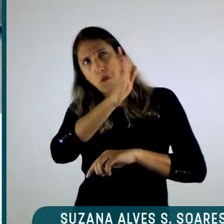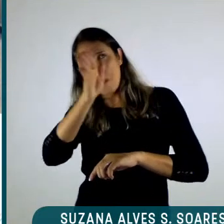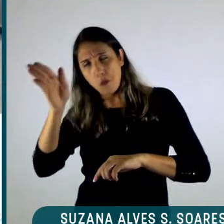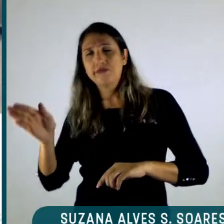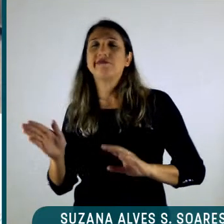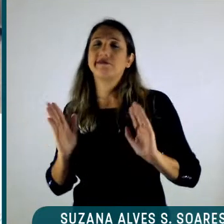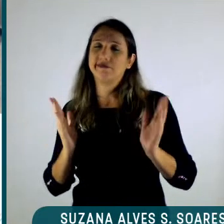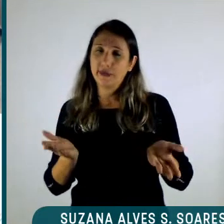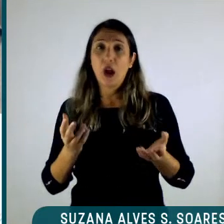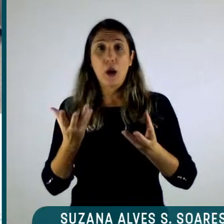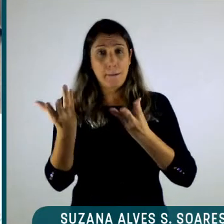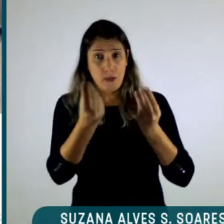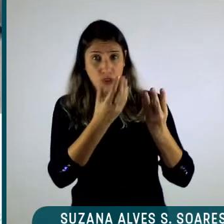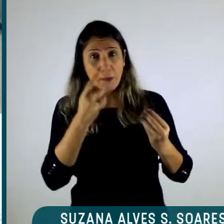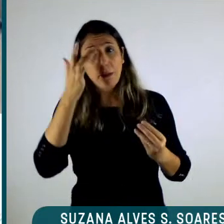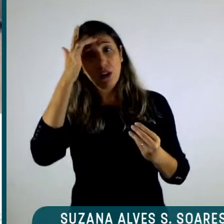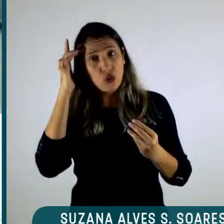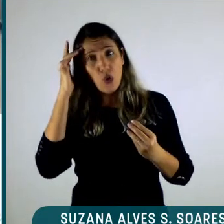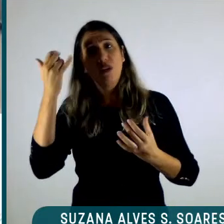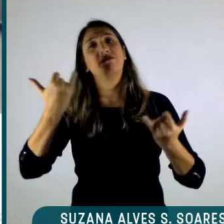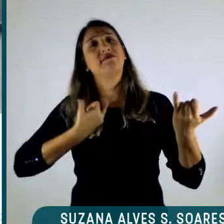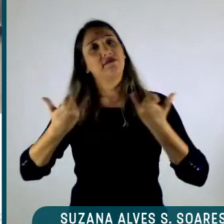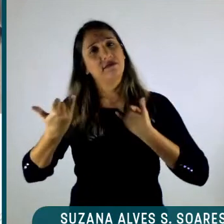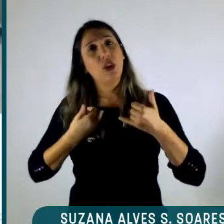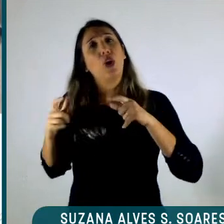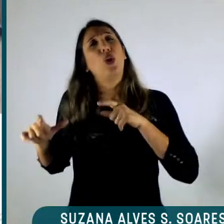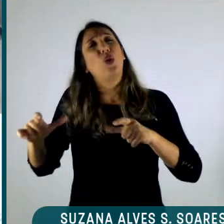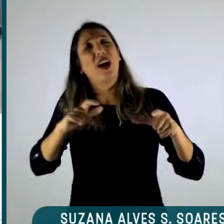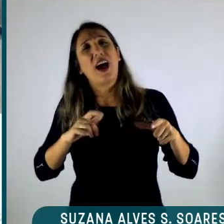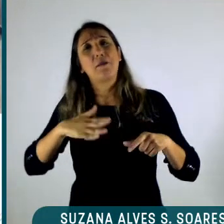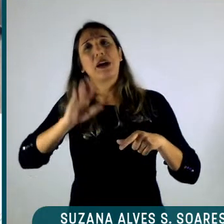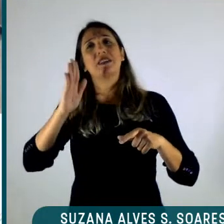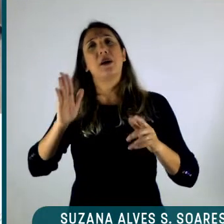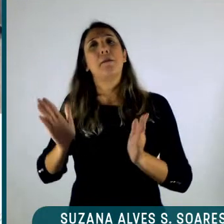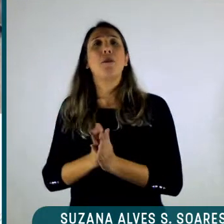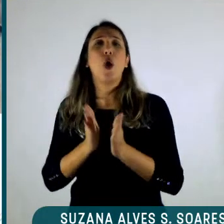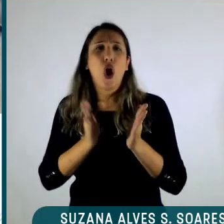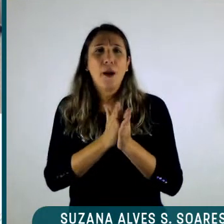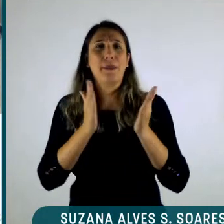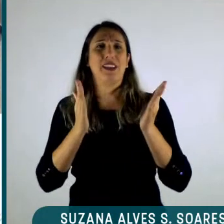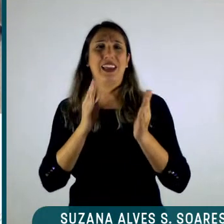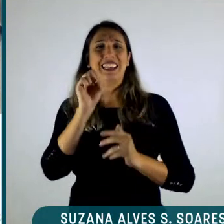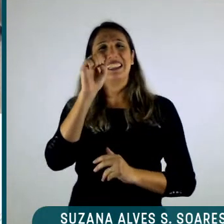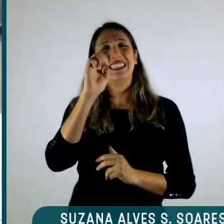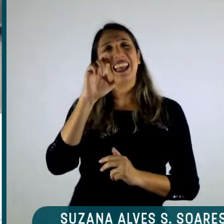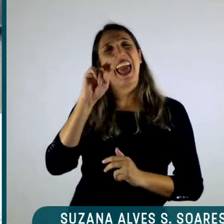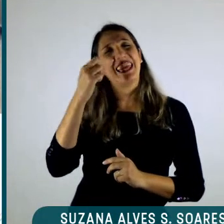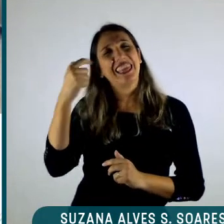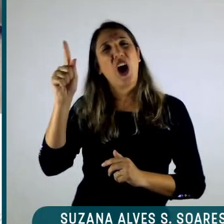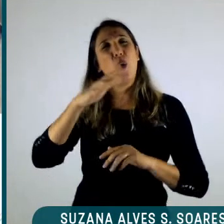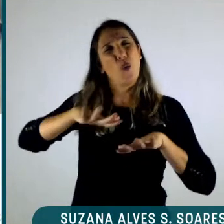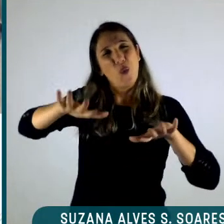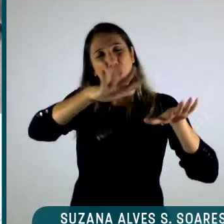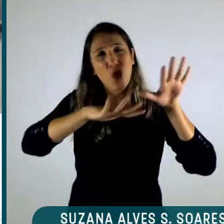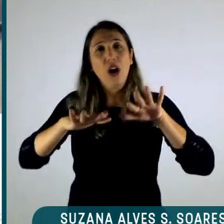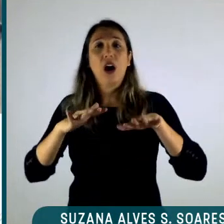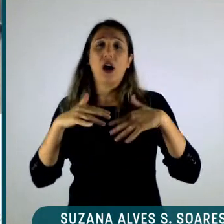I travel around Brazil, and many people tell me the most poor places in the innermost of